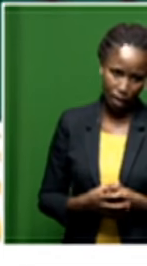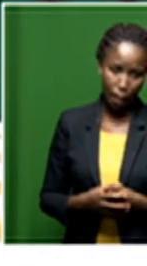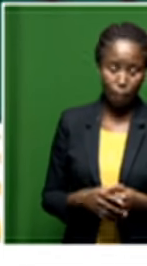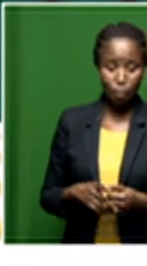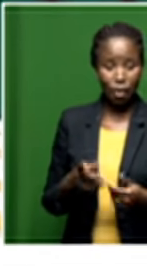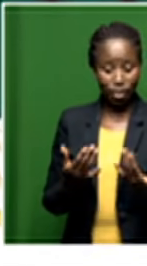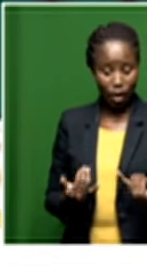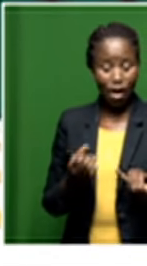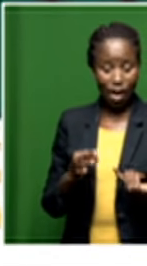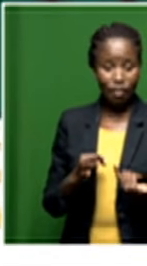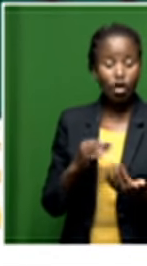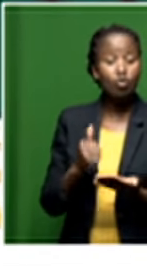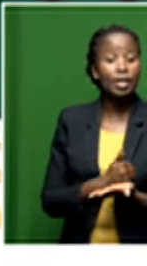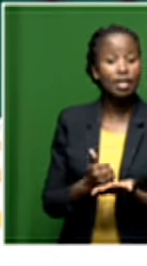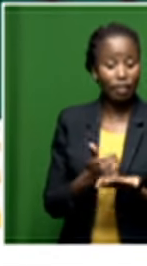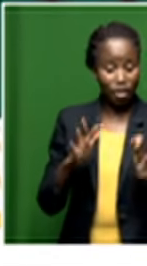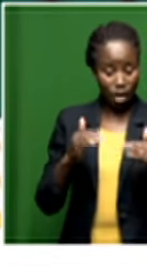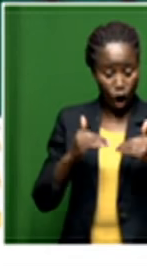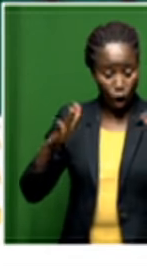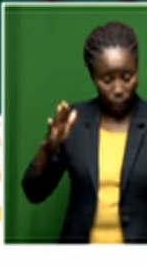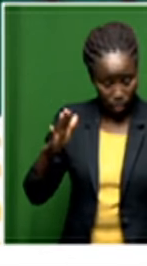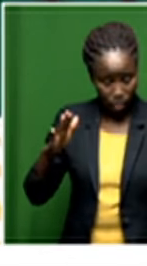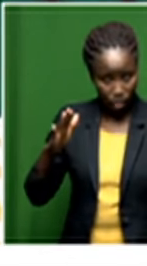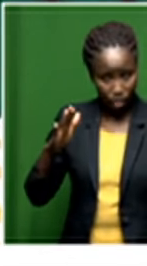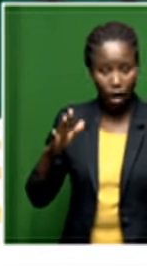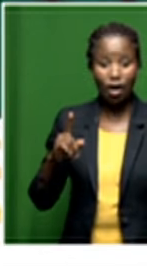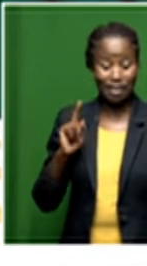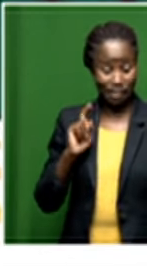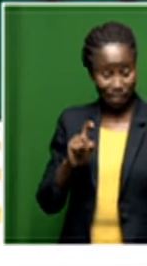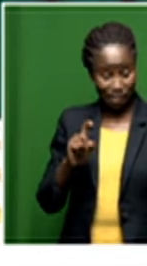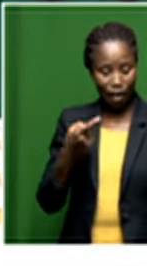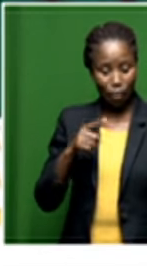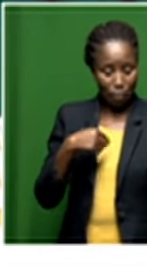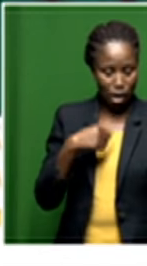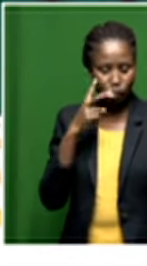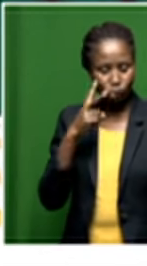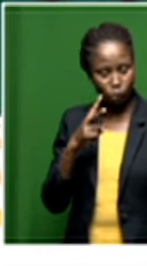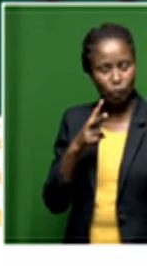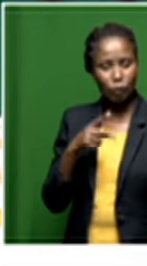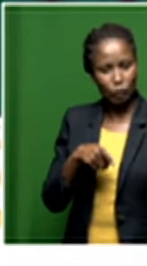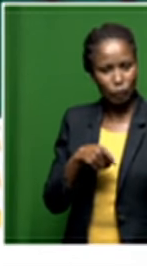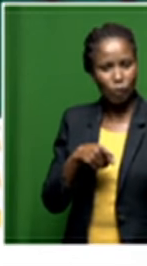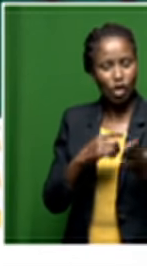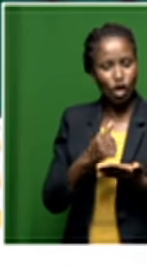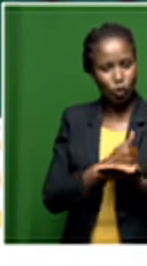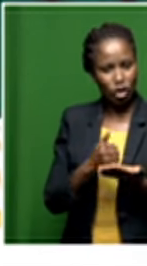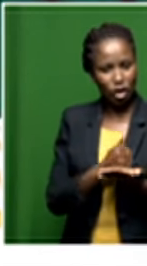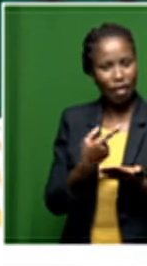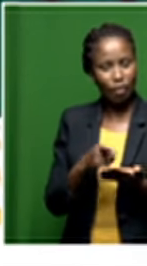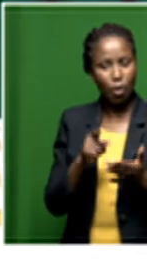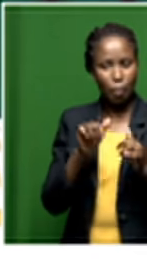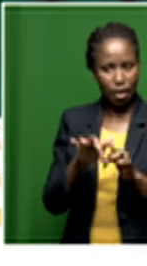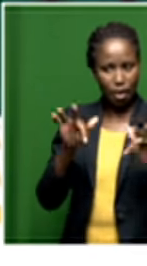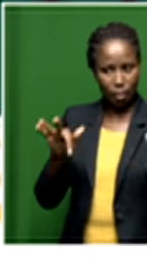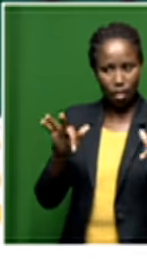registration was open, it seems to me that the registration of candidates should